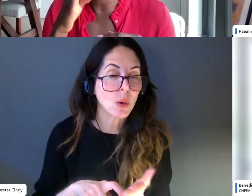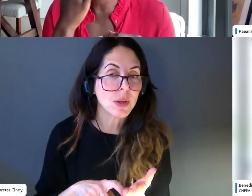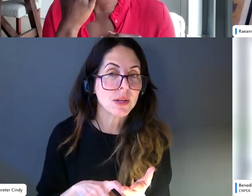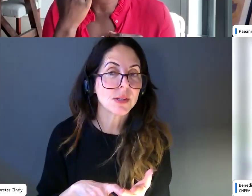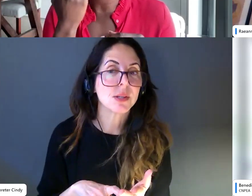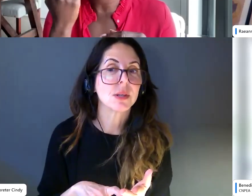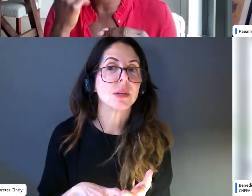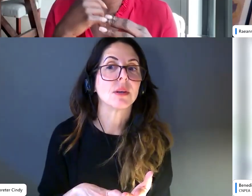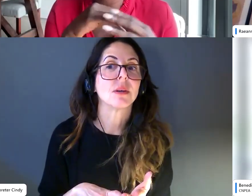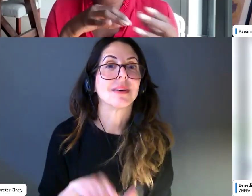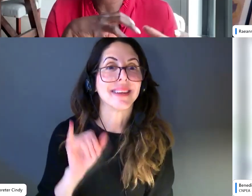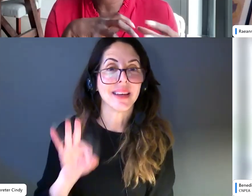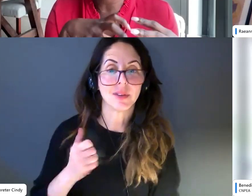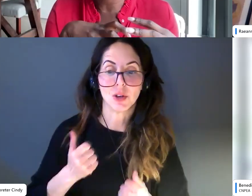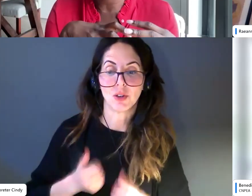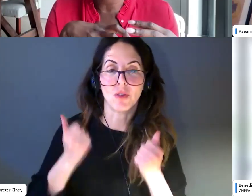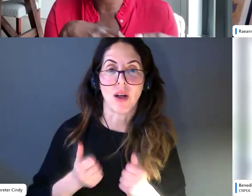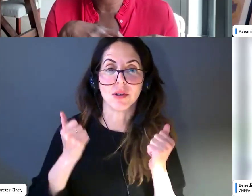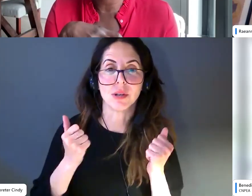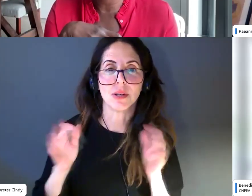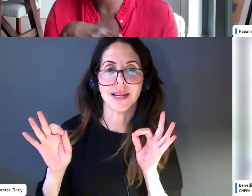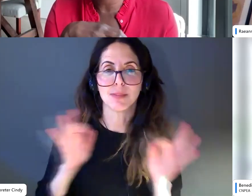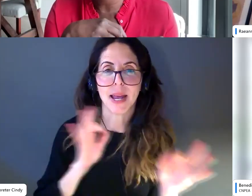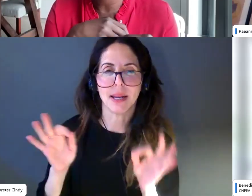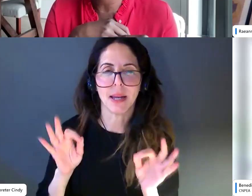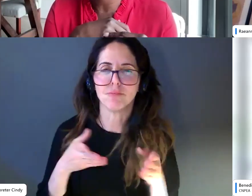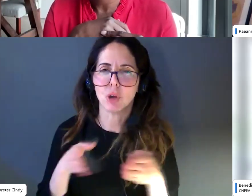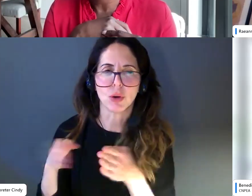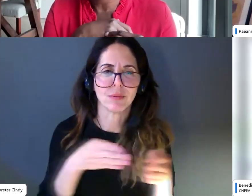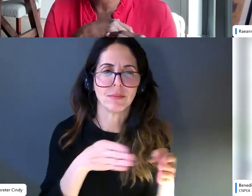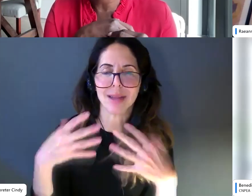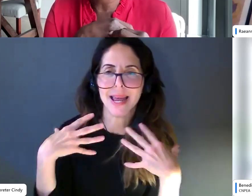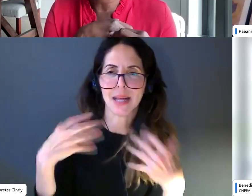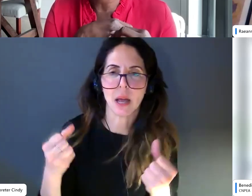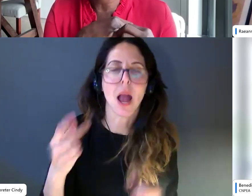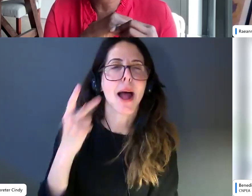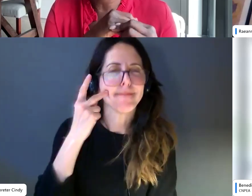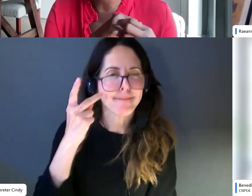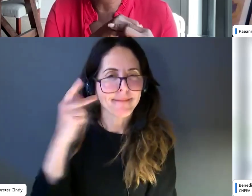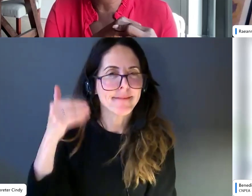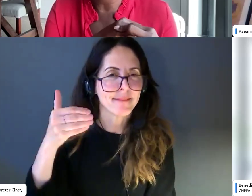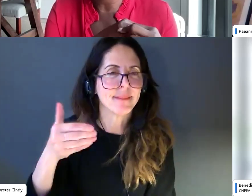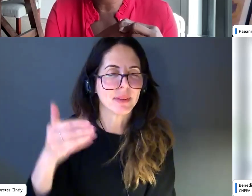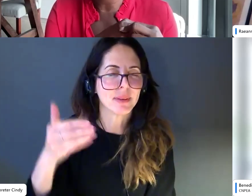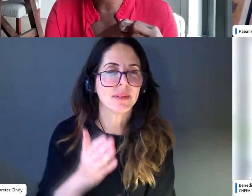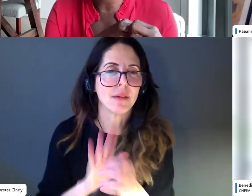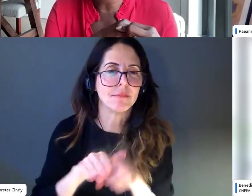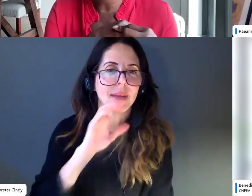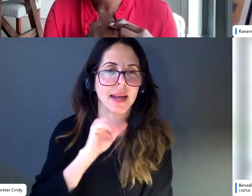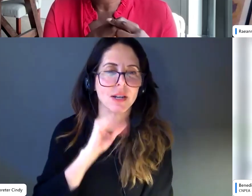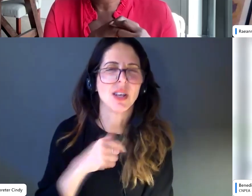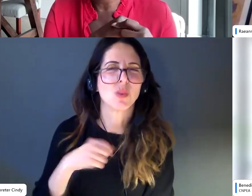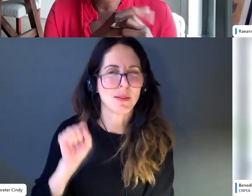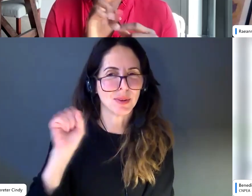through when survivors were mentioning the different parts of their healing journey. And so I know I shared that as one of the feedbacks that we'd